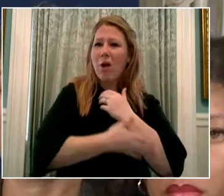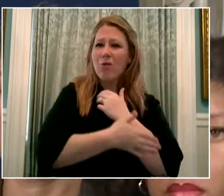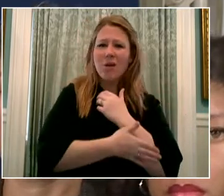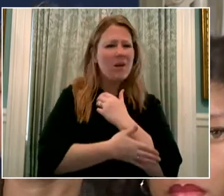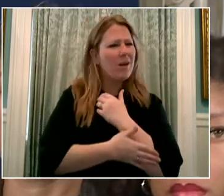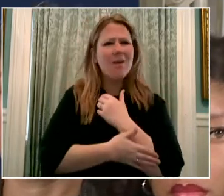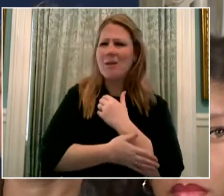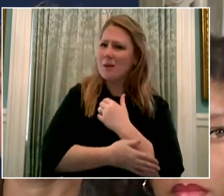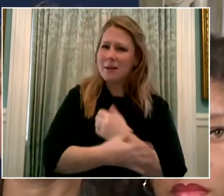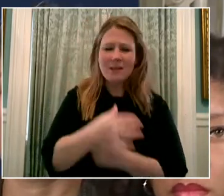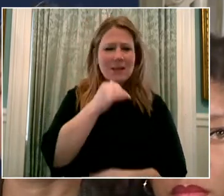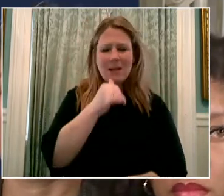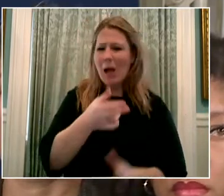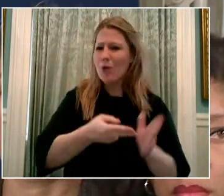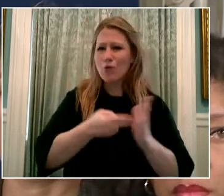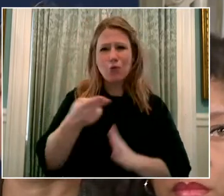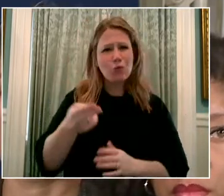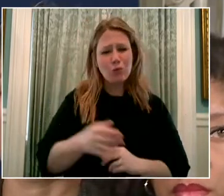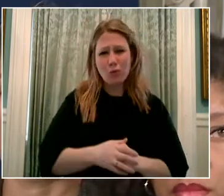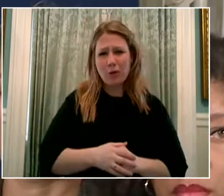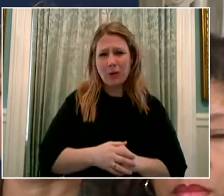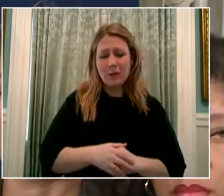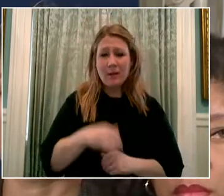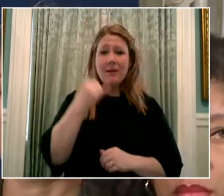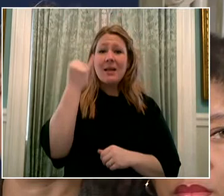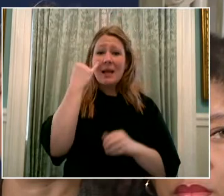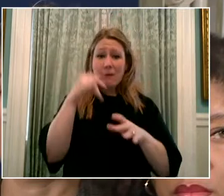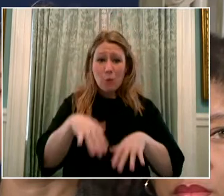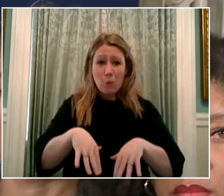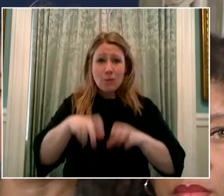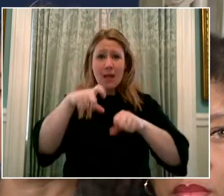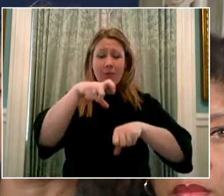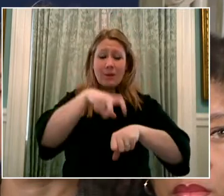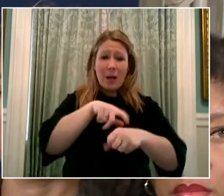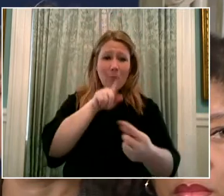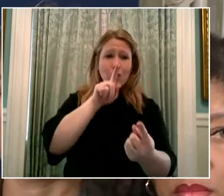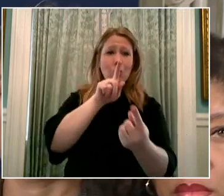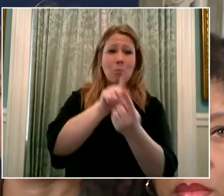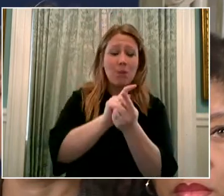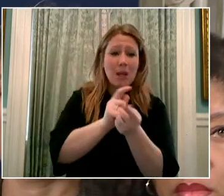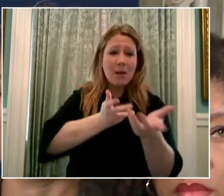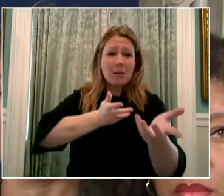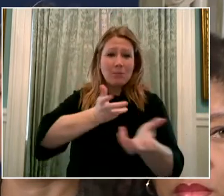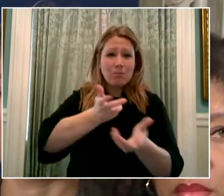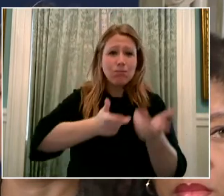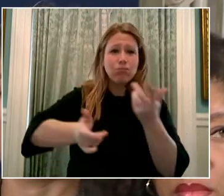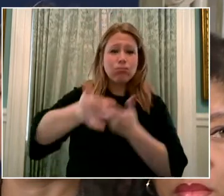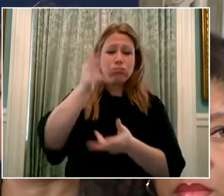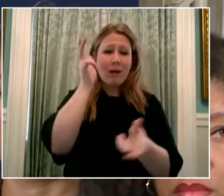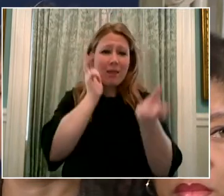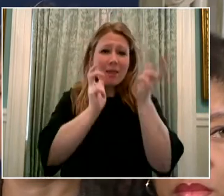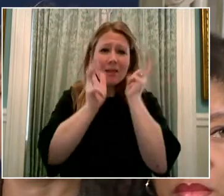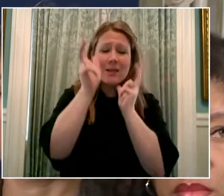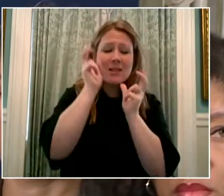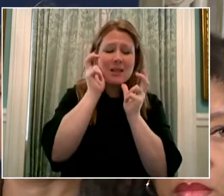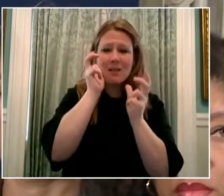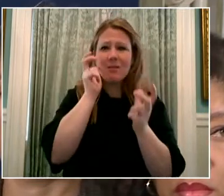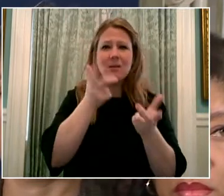speak and you hear the stories of the migrant and asylum seekers, they just want what we want. They too love